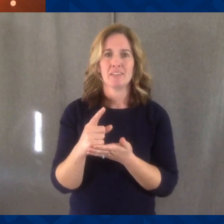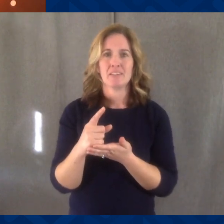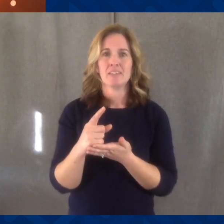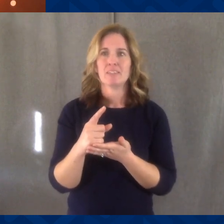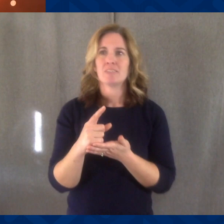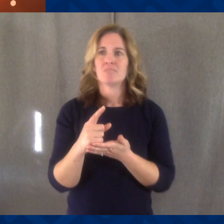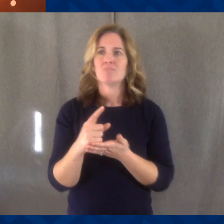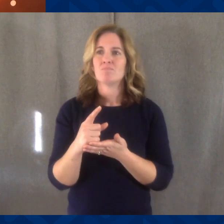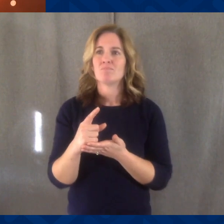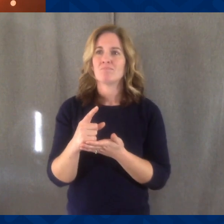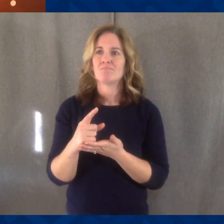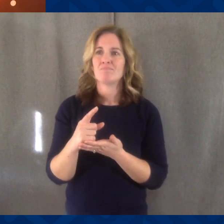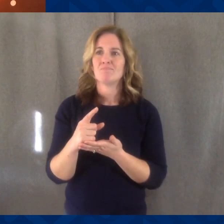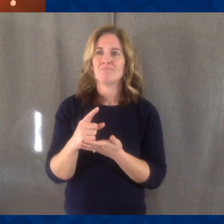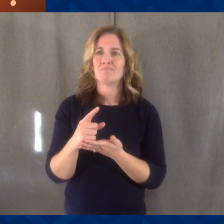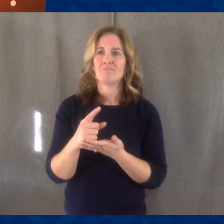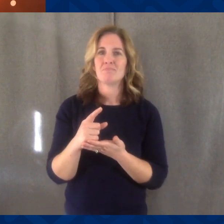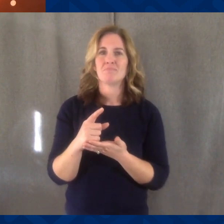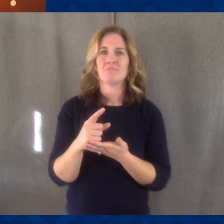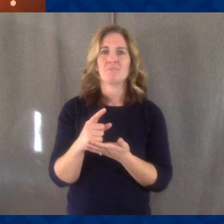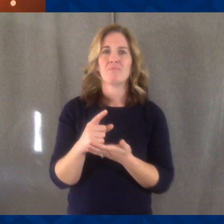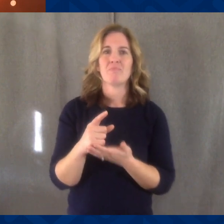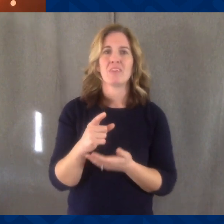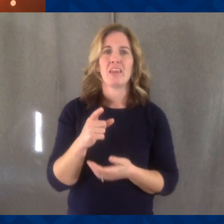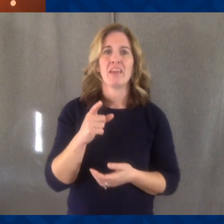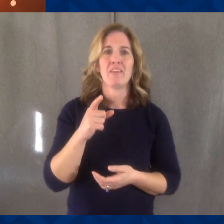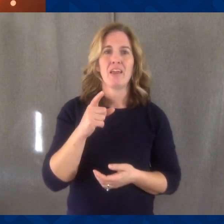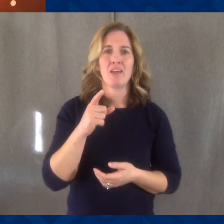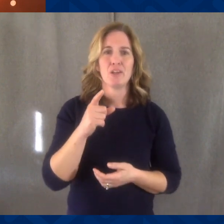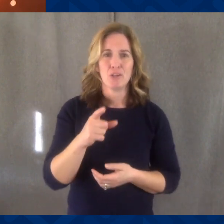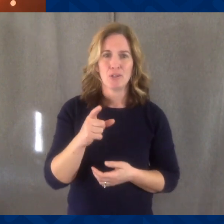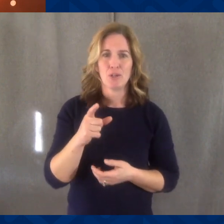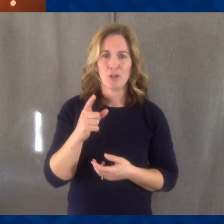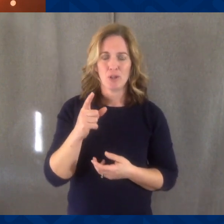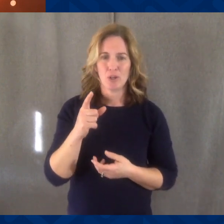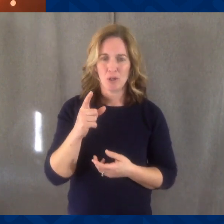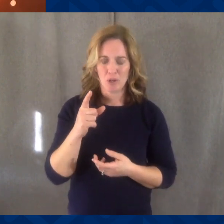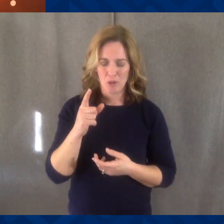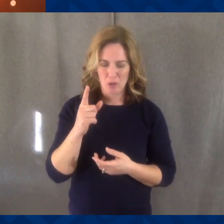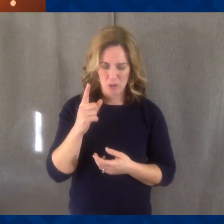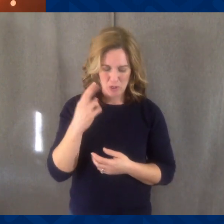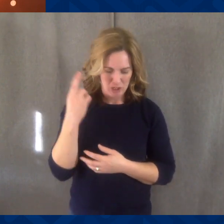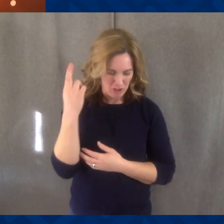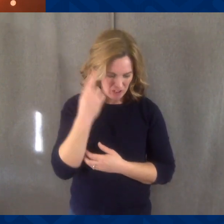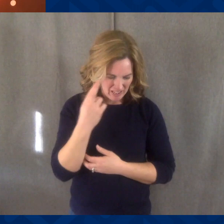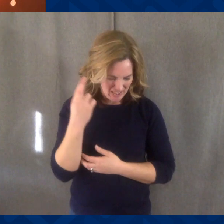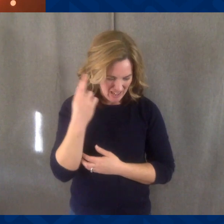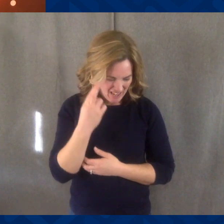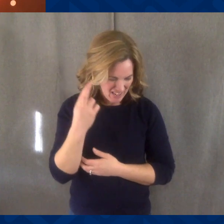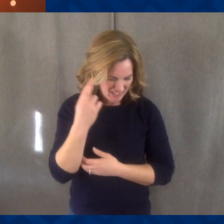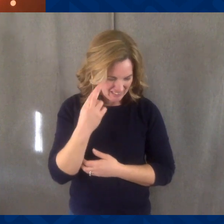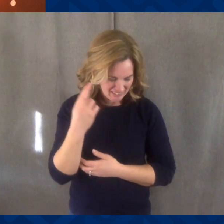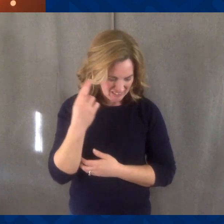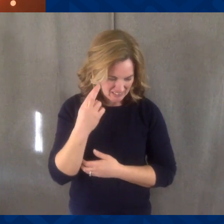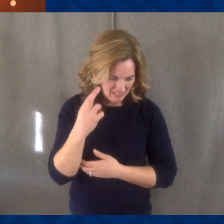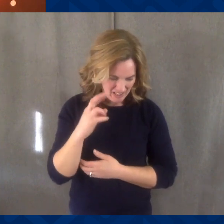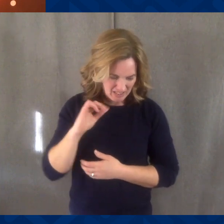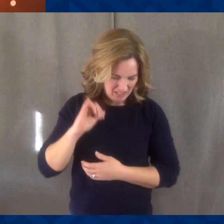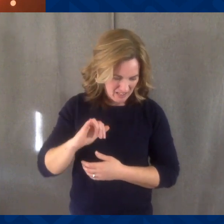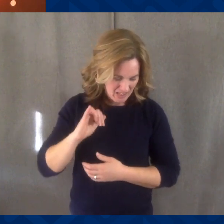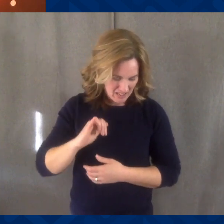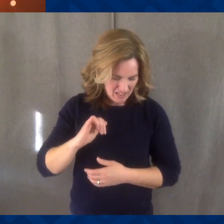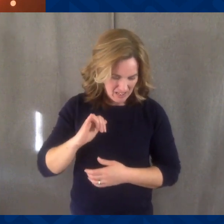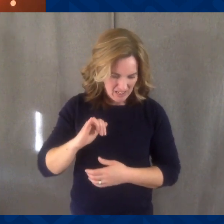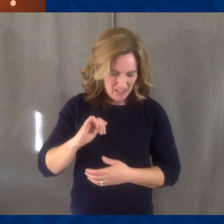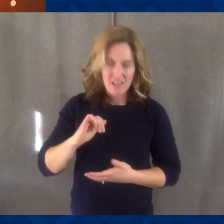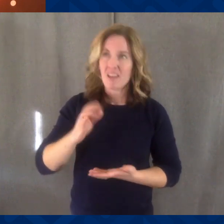that you would have an experience of the reality that our God is a grace-filled,